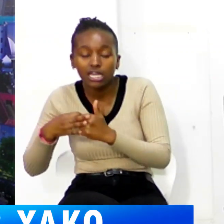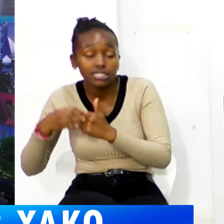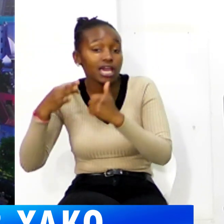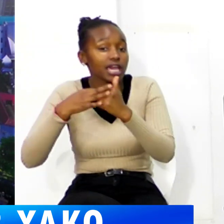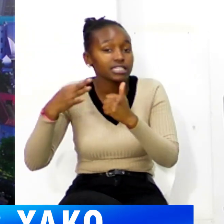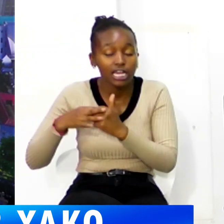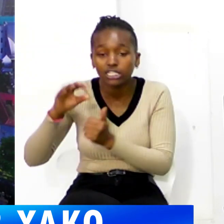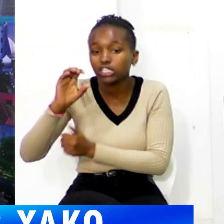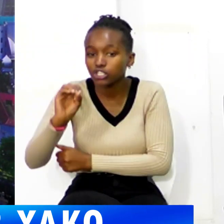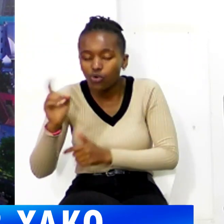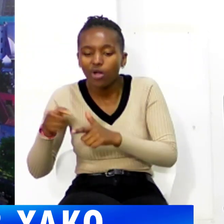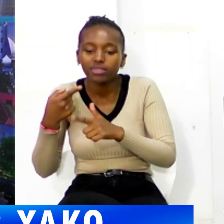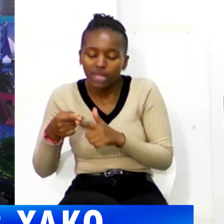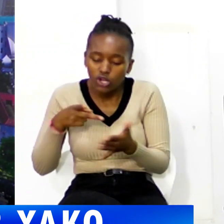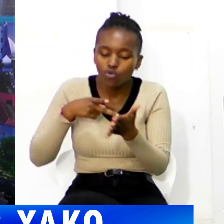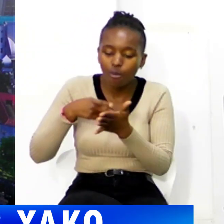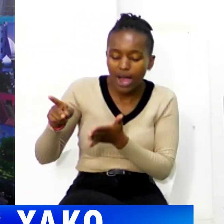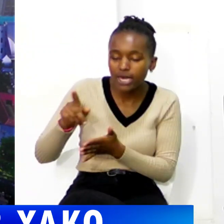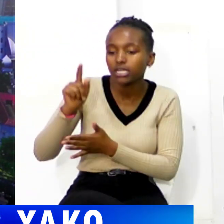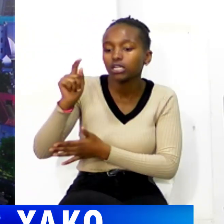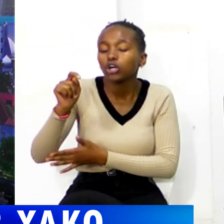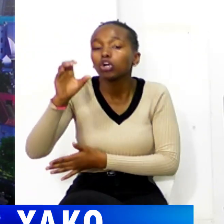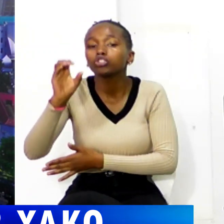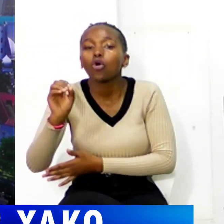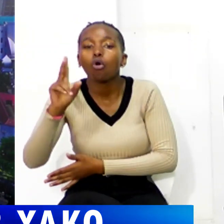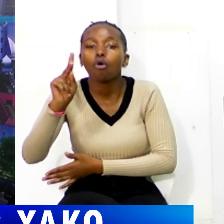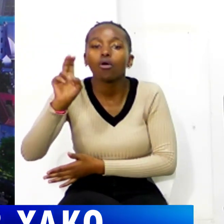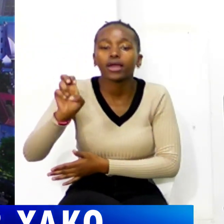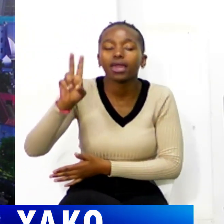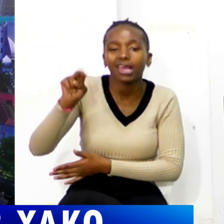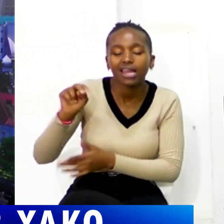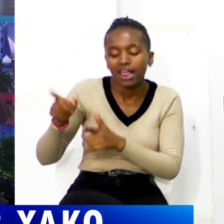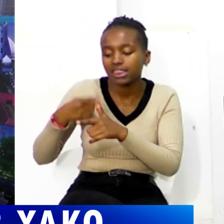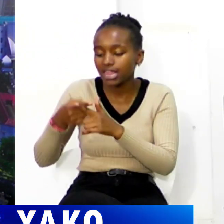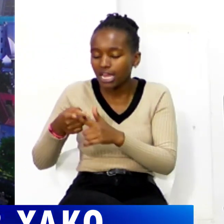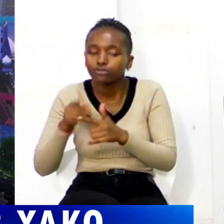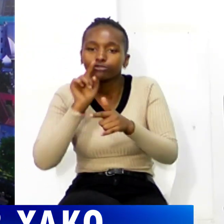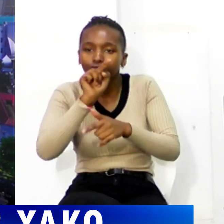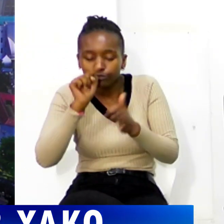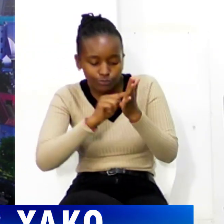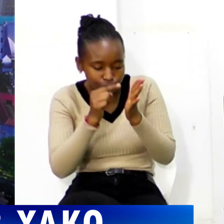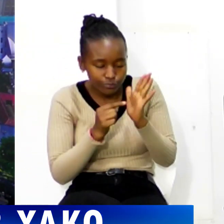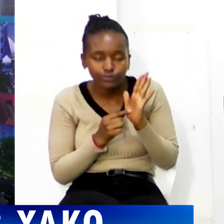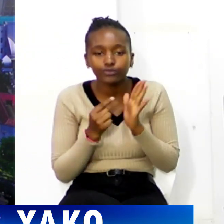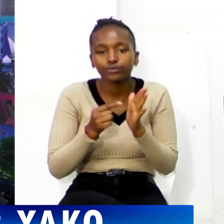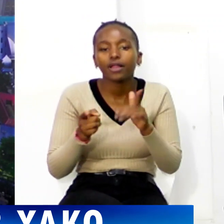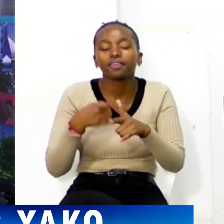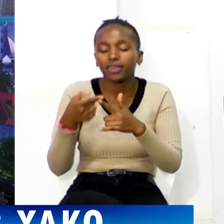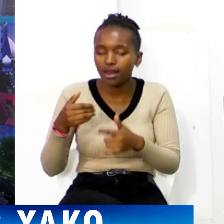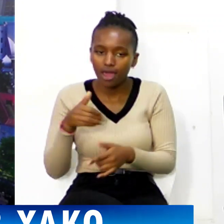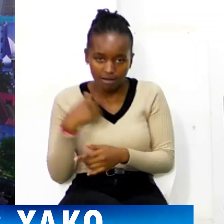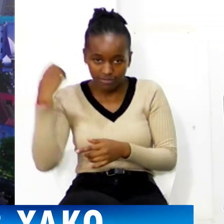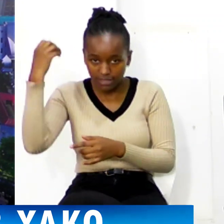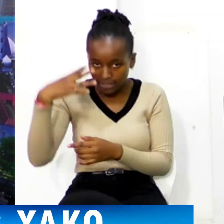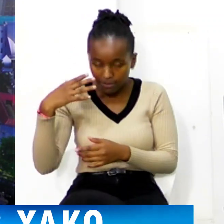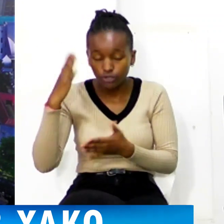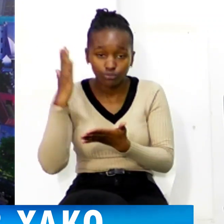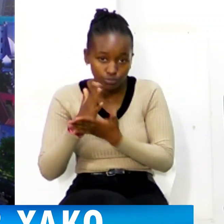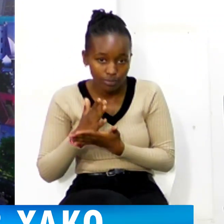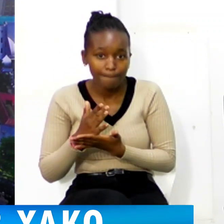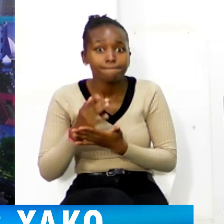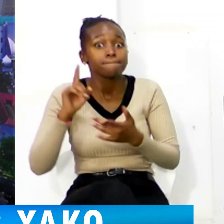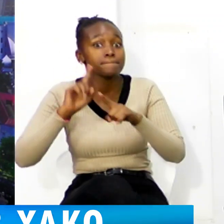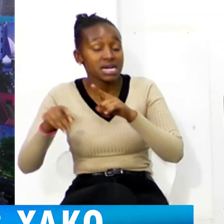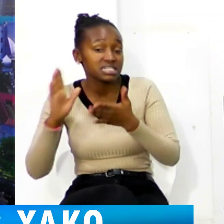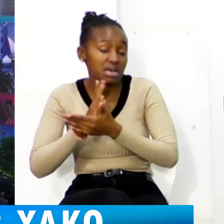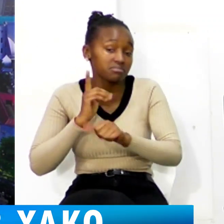888-880. That is now, then you buy the token. Yeah. We also, of course, you can walk to a Kenya Power office and buy units. You can buy